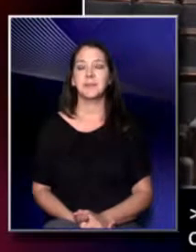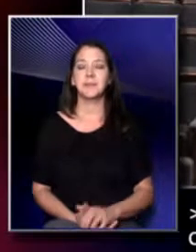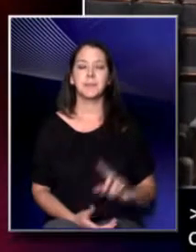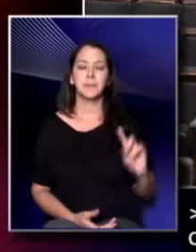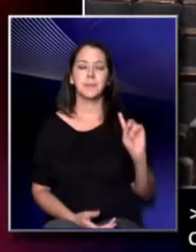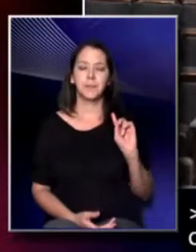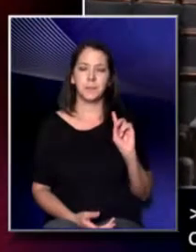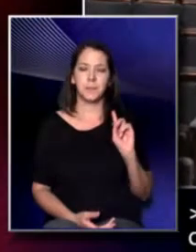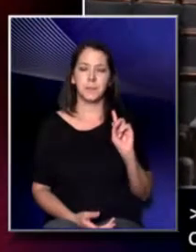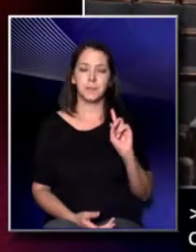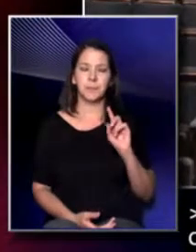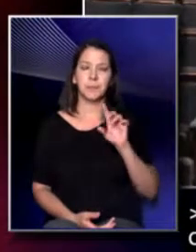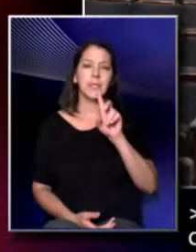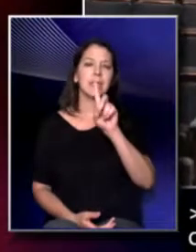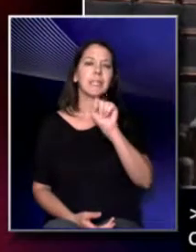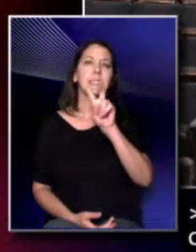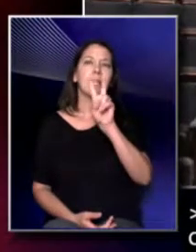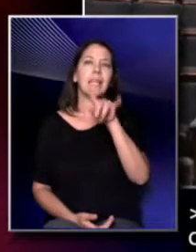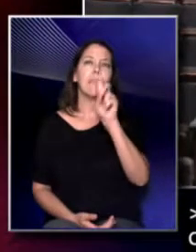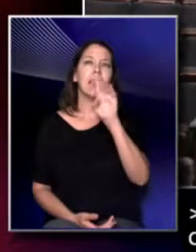Ms. Murphy, David Macro.